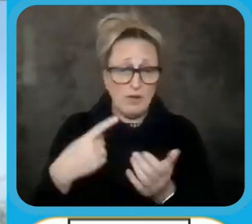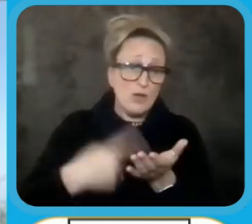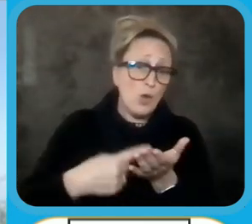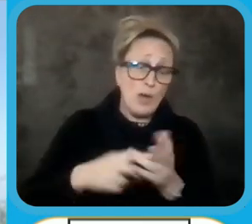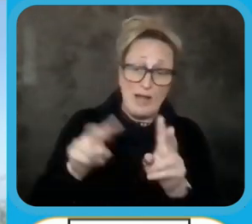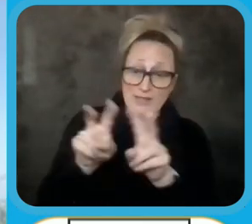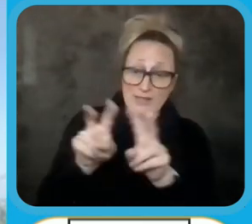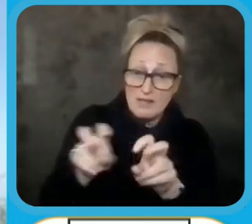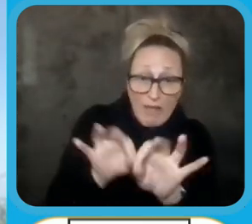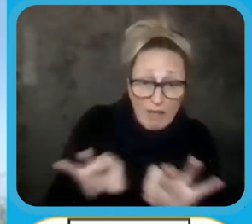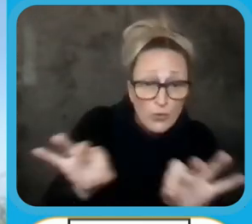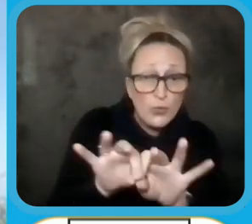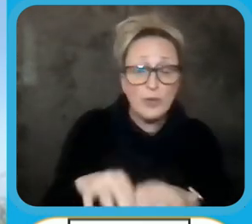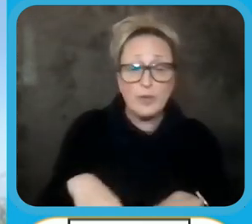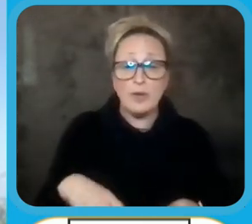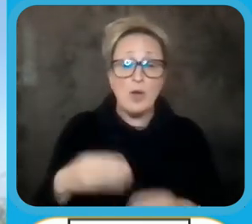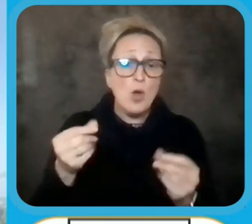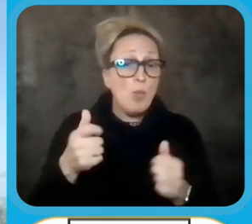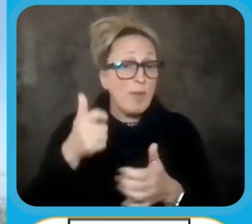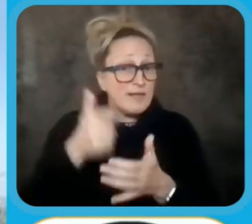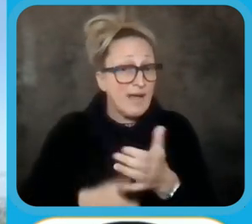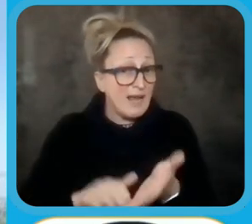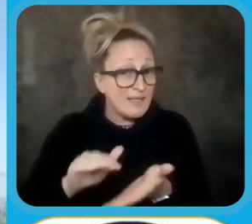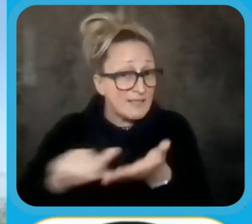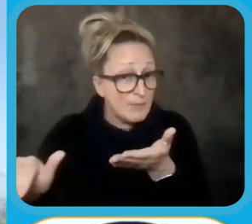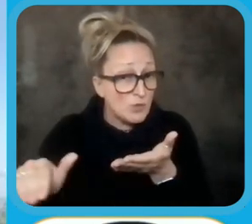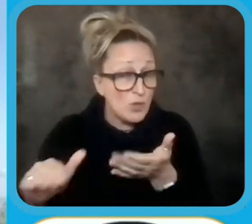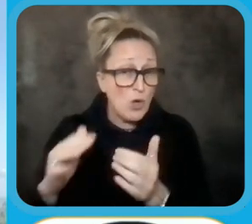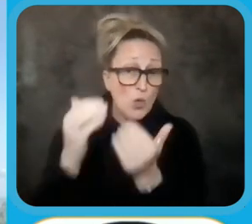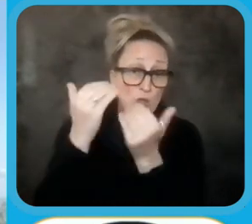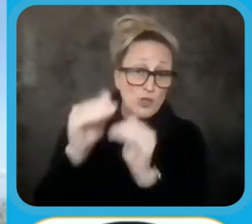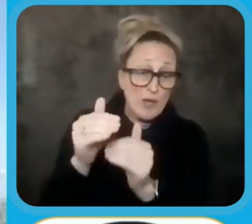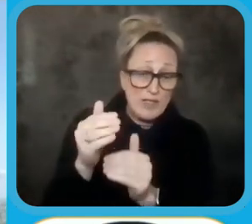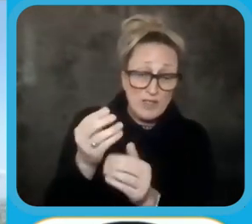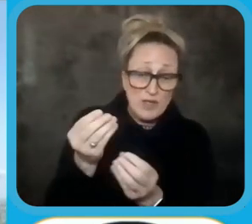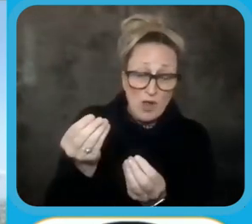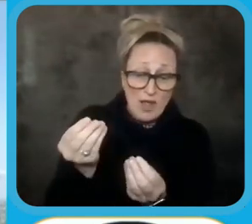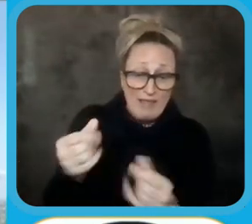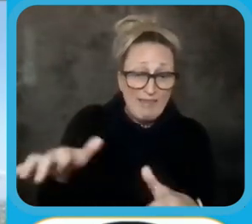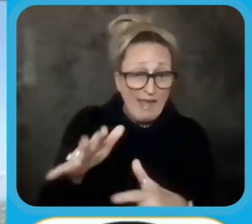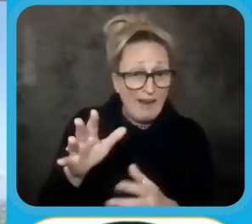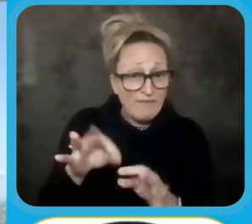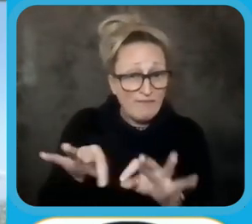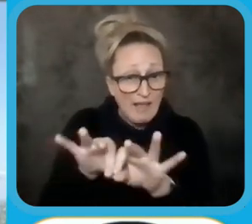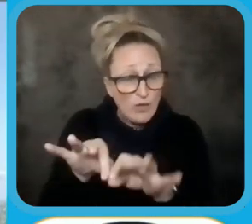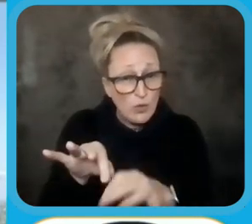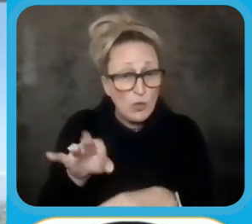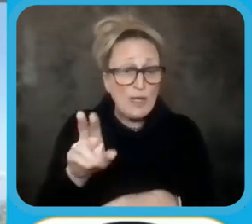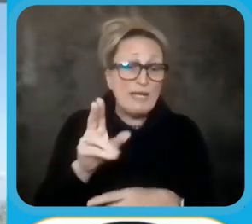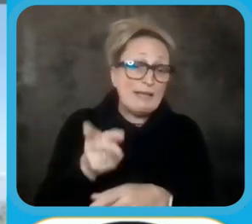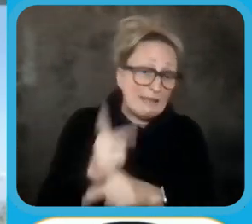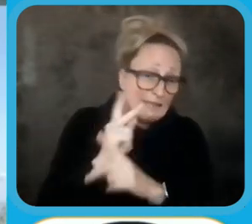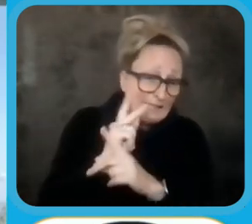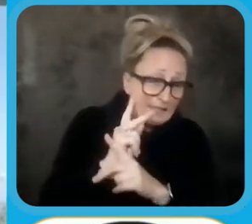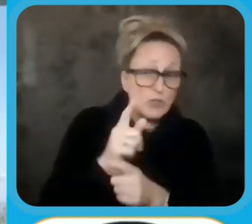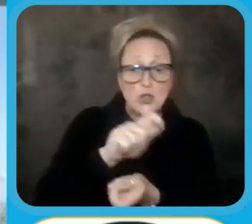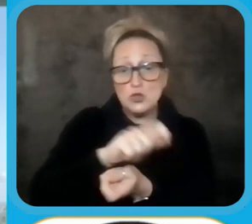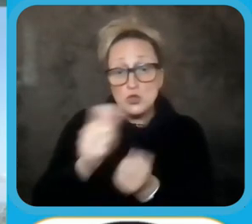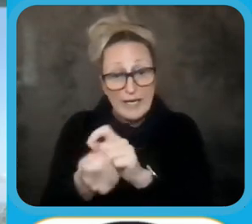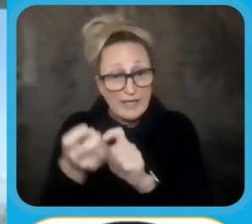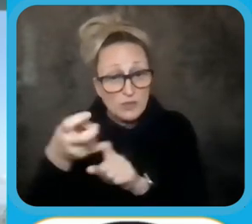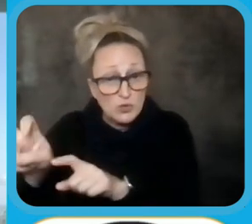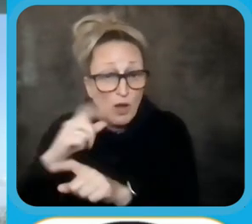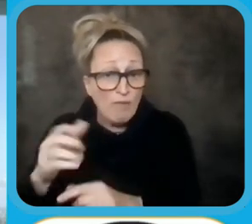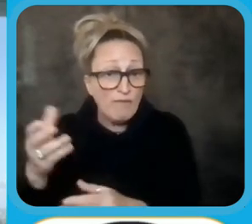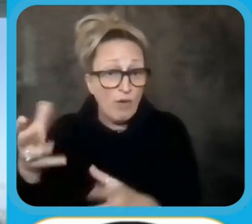value, property tax exemption, restricted land use value, leases, and change in ownership,